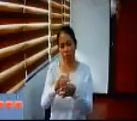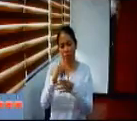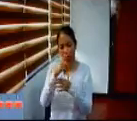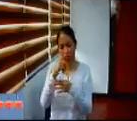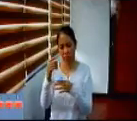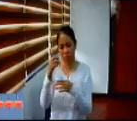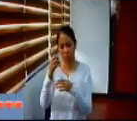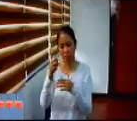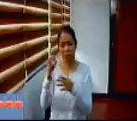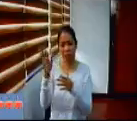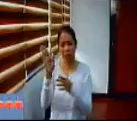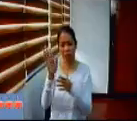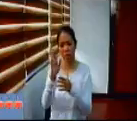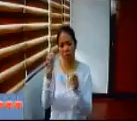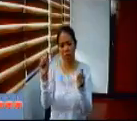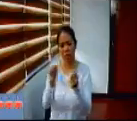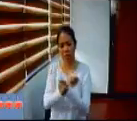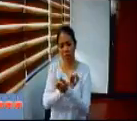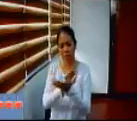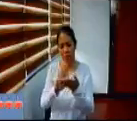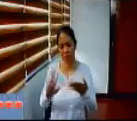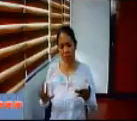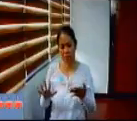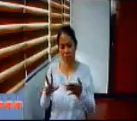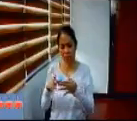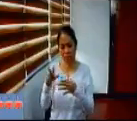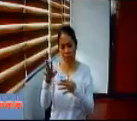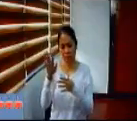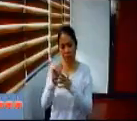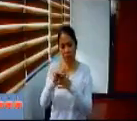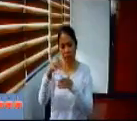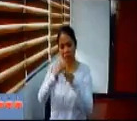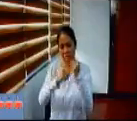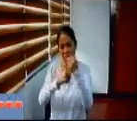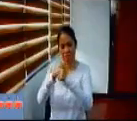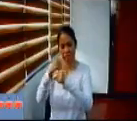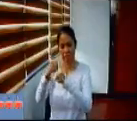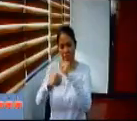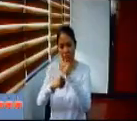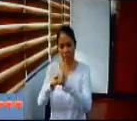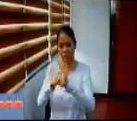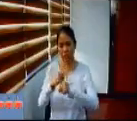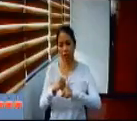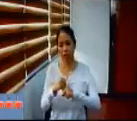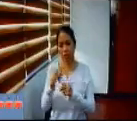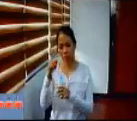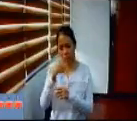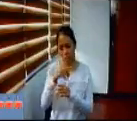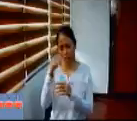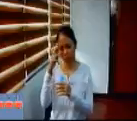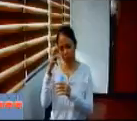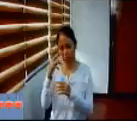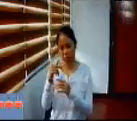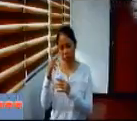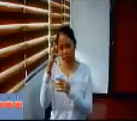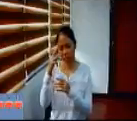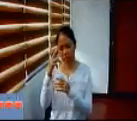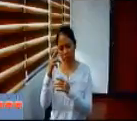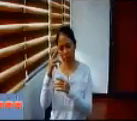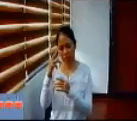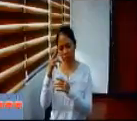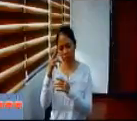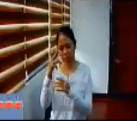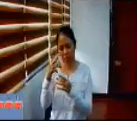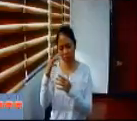infrastructure, you're going to have higher logistic costs. And because of this, you're going to have